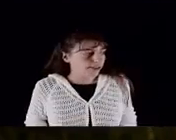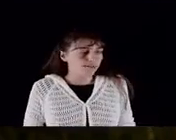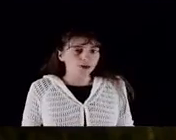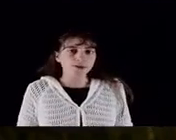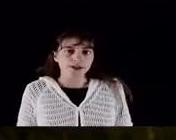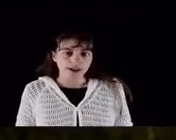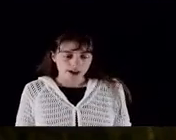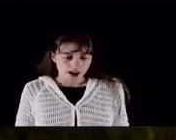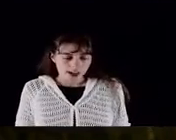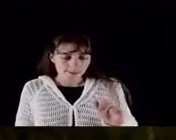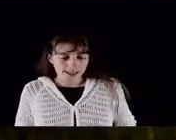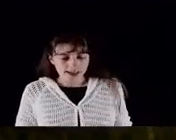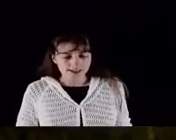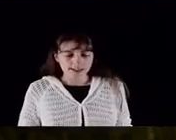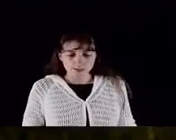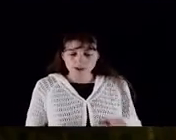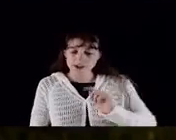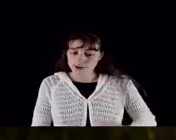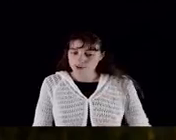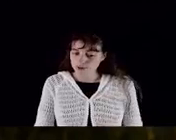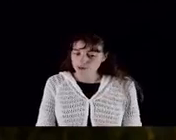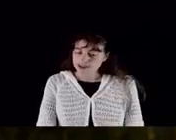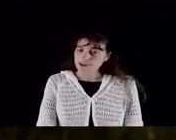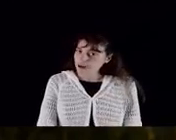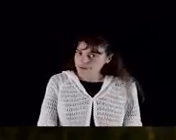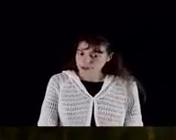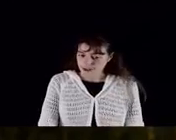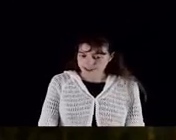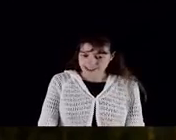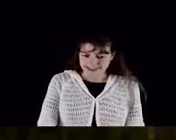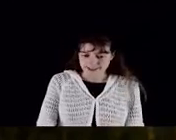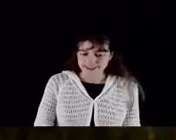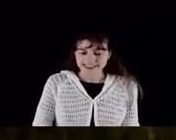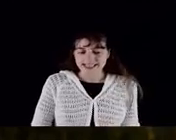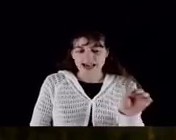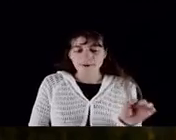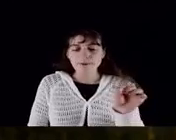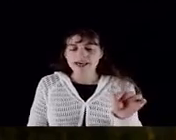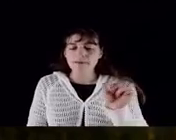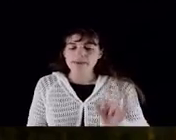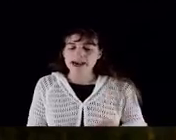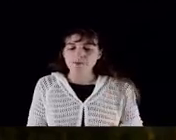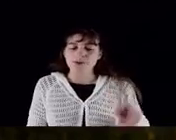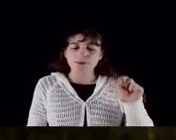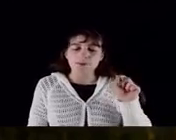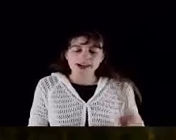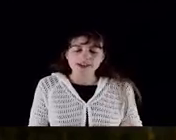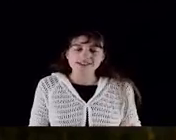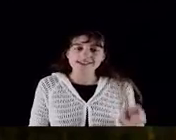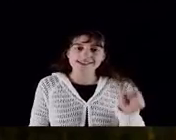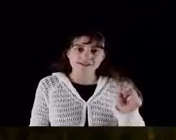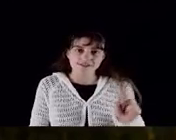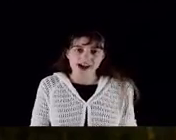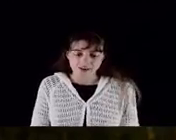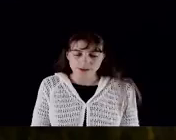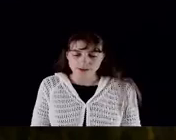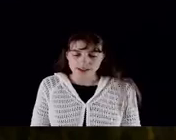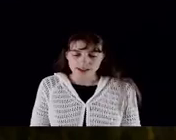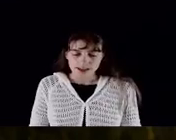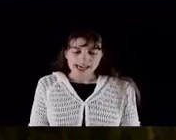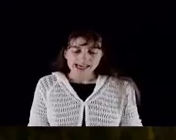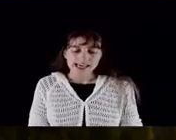on your phone or on something else, these words are true. The reference just isn't. So it says, "I will make a man more precious than fine